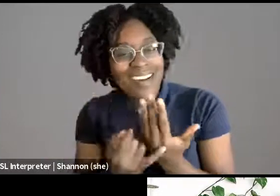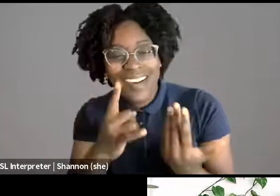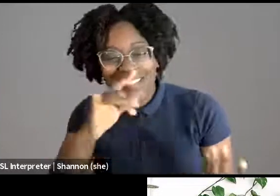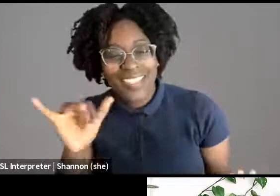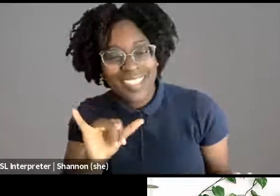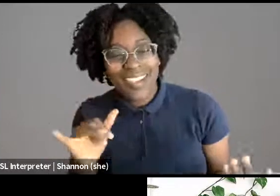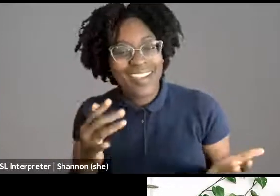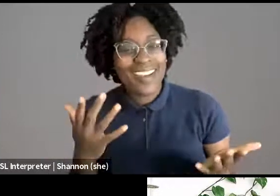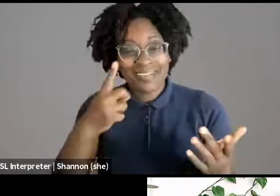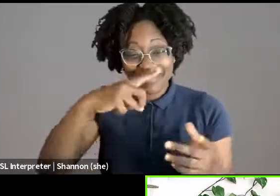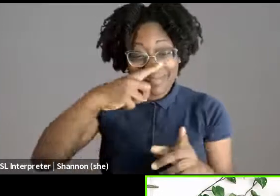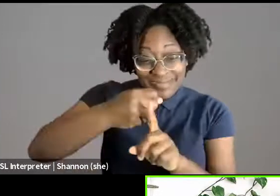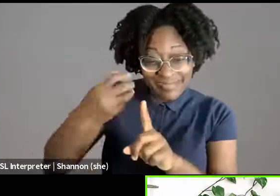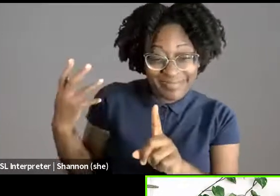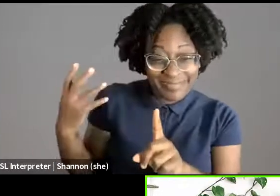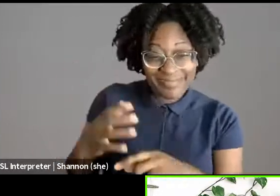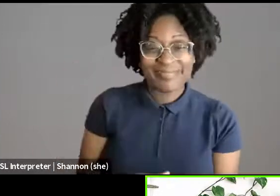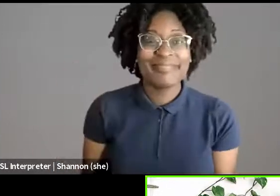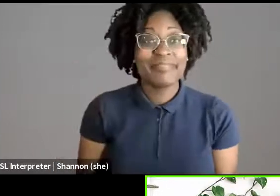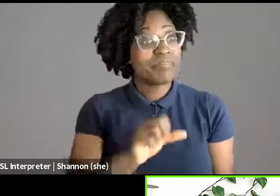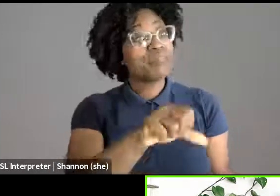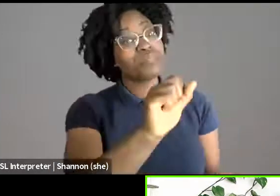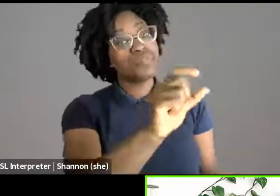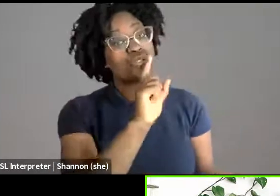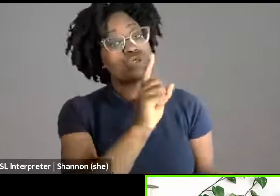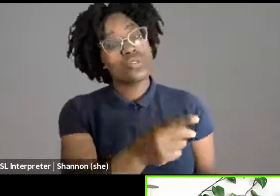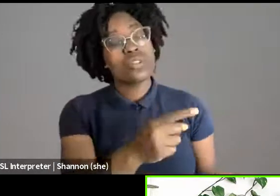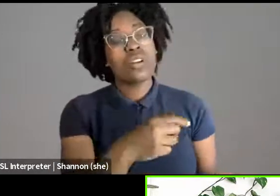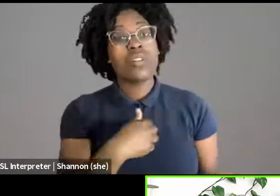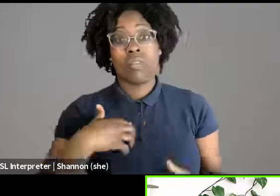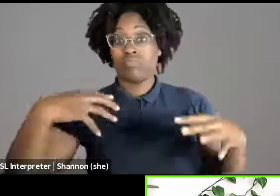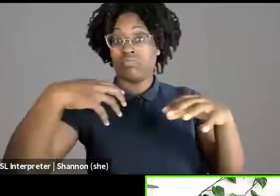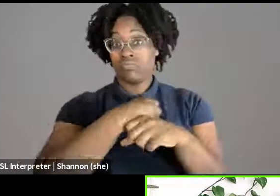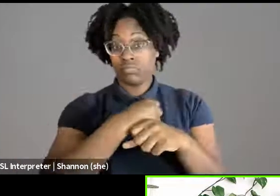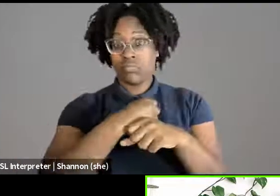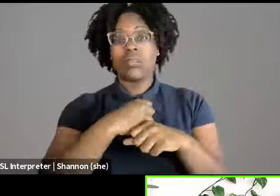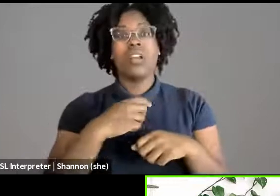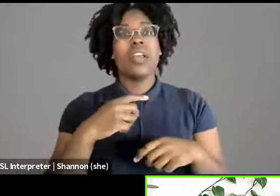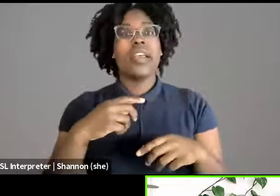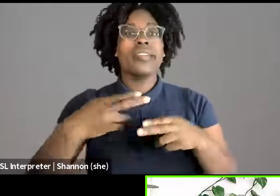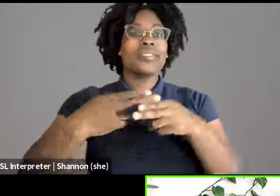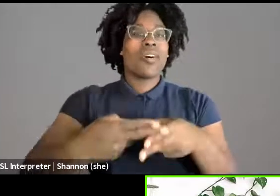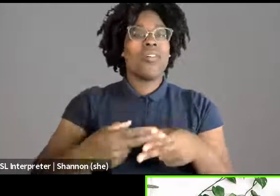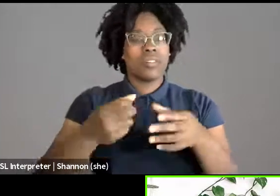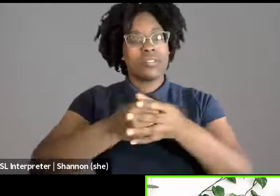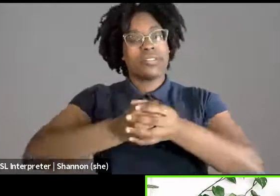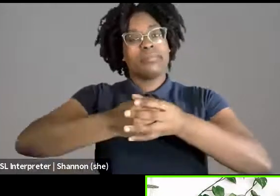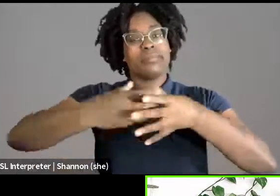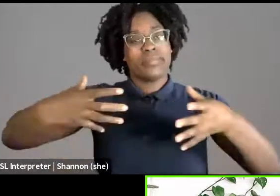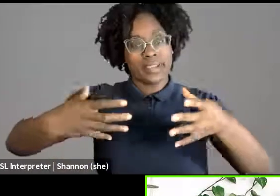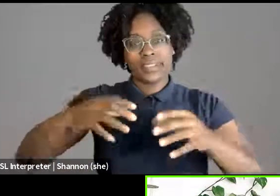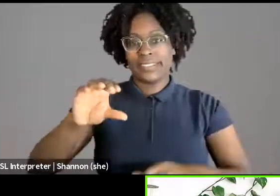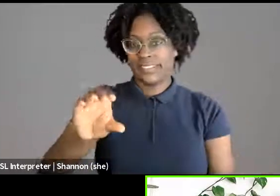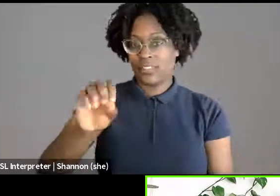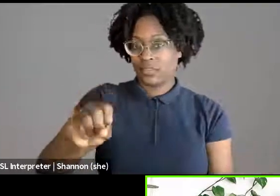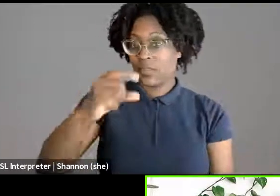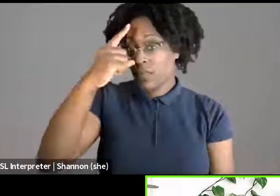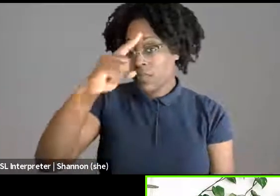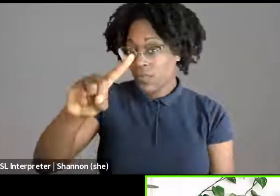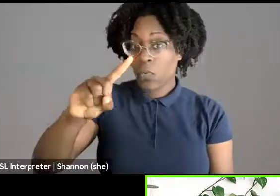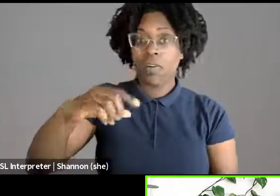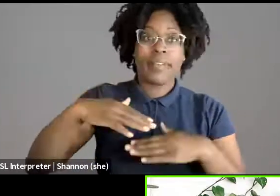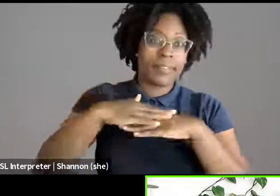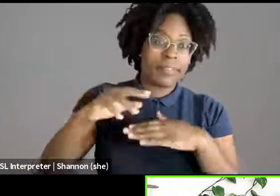that you're working on now? Sure. In brief, Expanding CS for Native Girls is a project where we have built